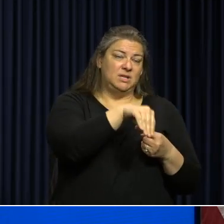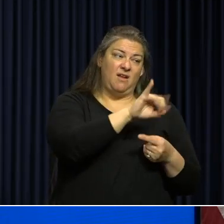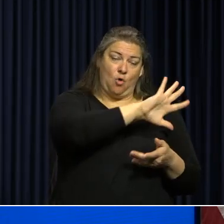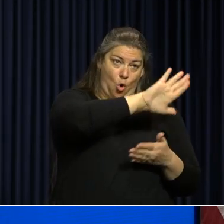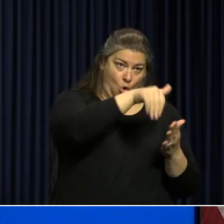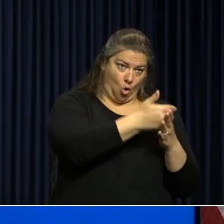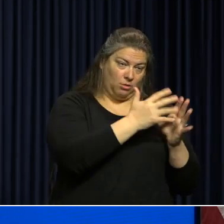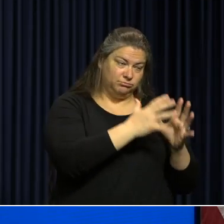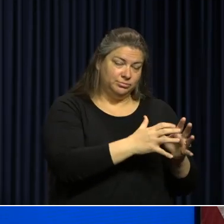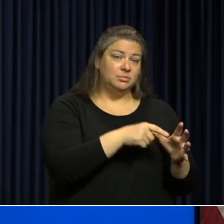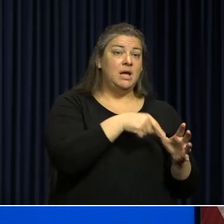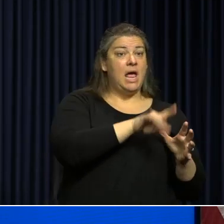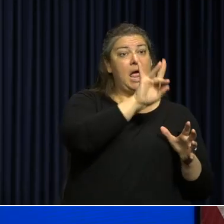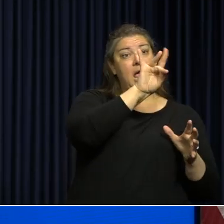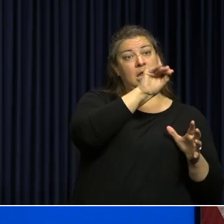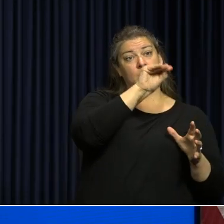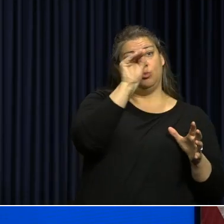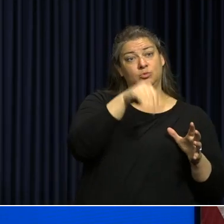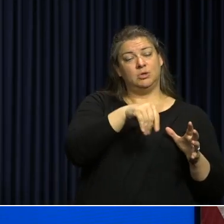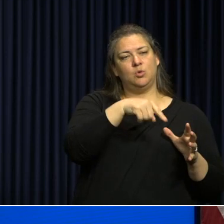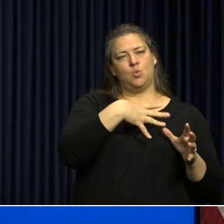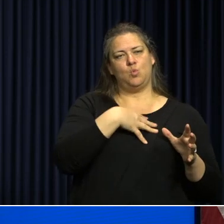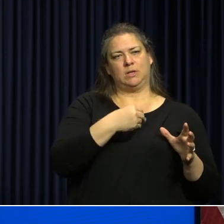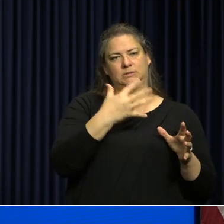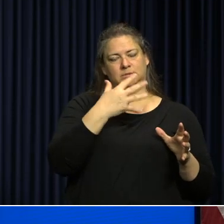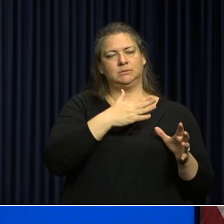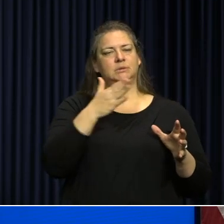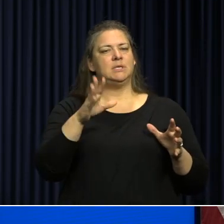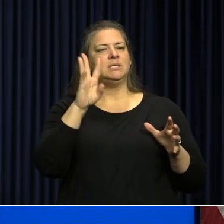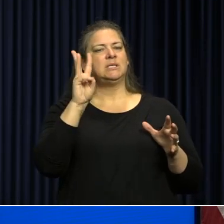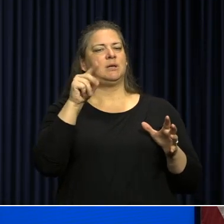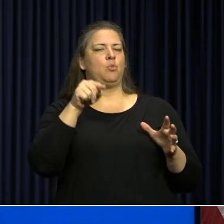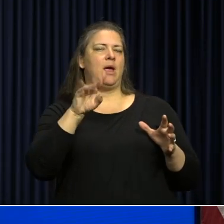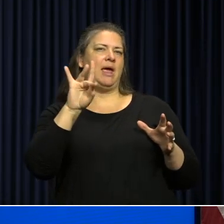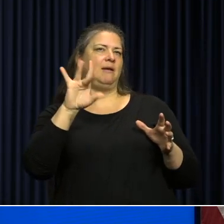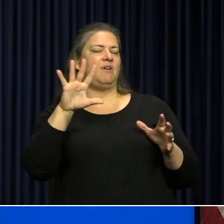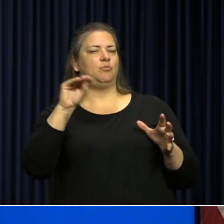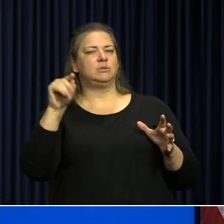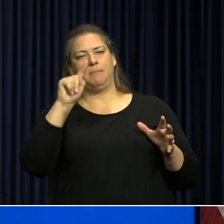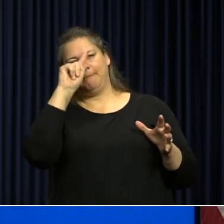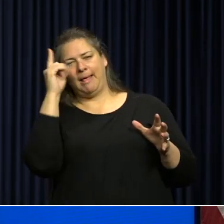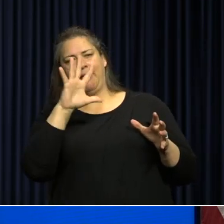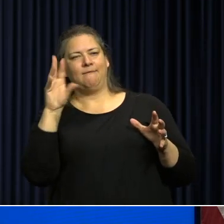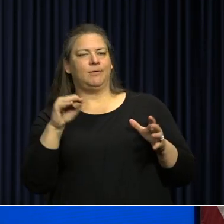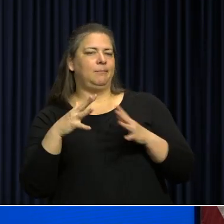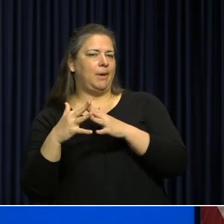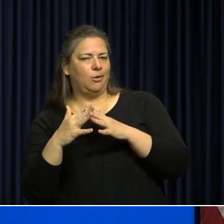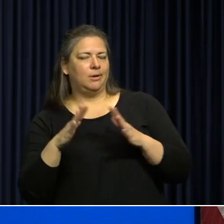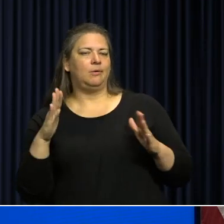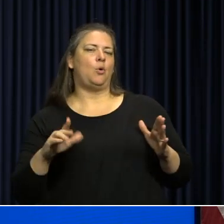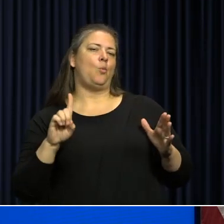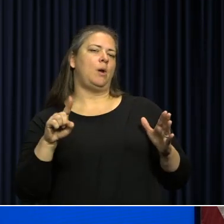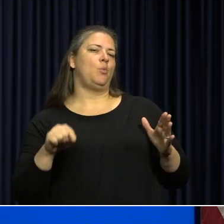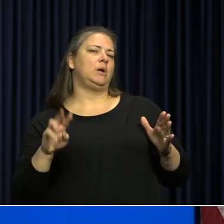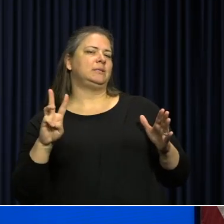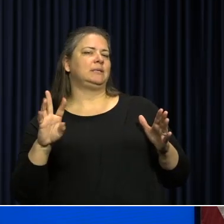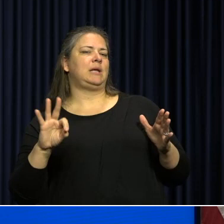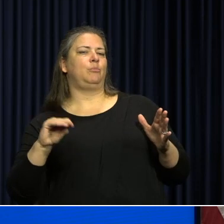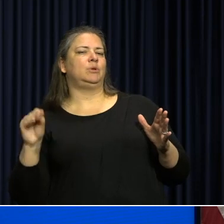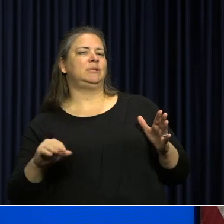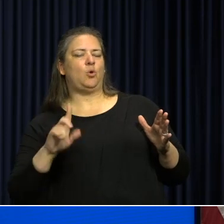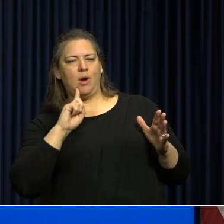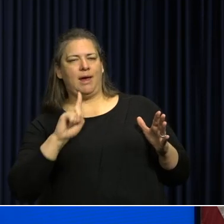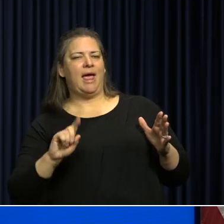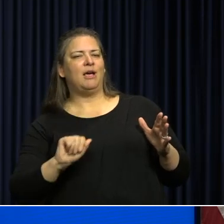cases, 80% white, 16.85% Black or African American, 1.69%